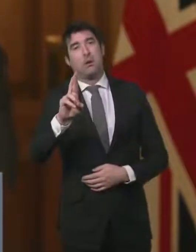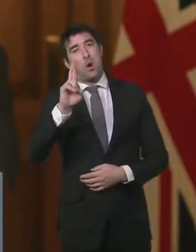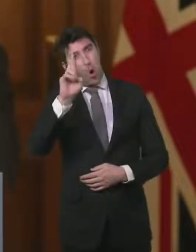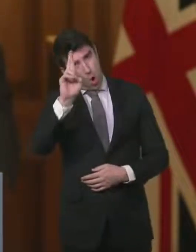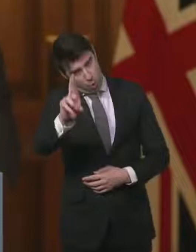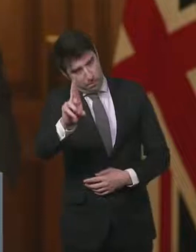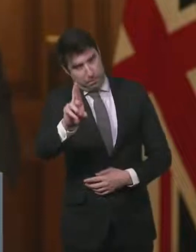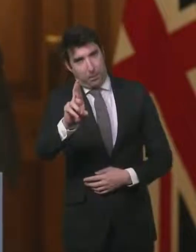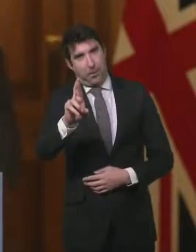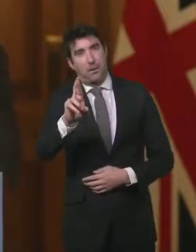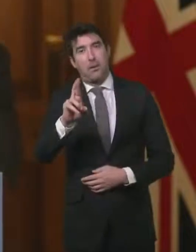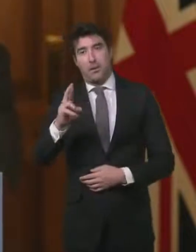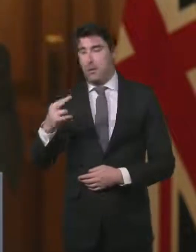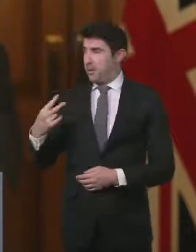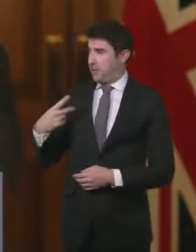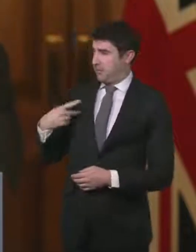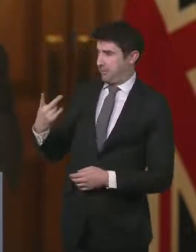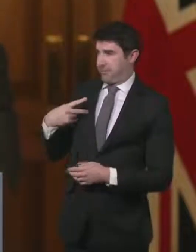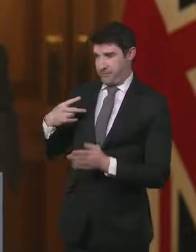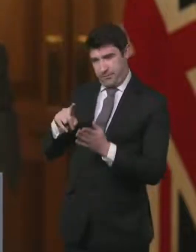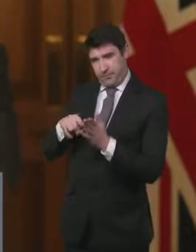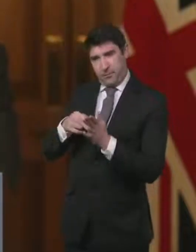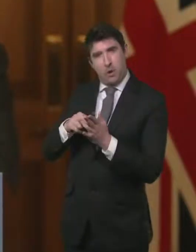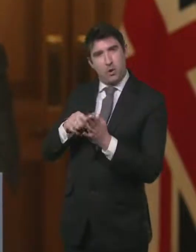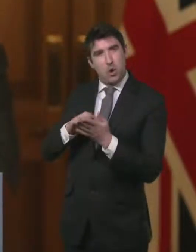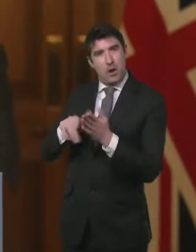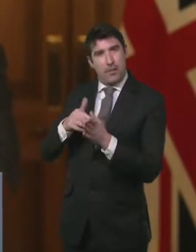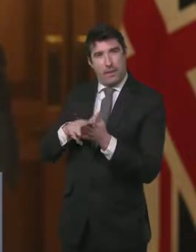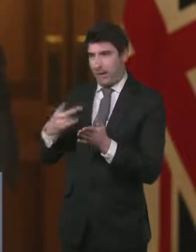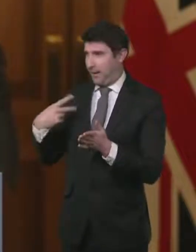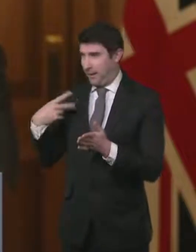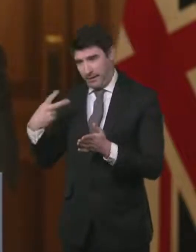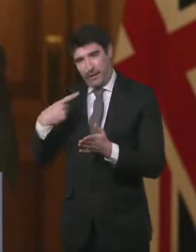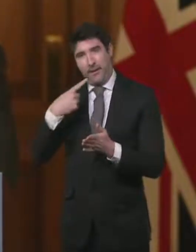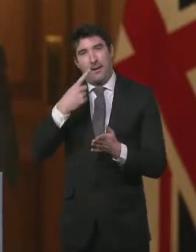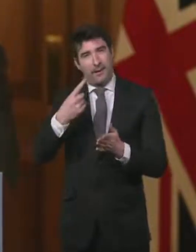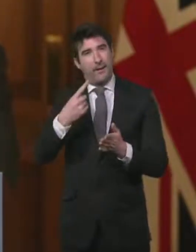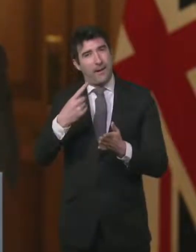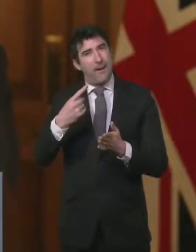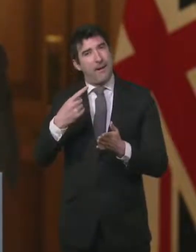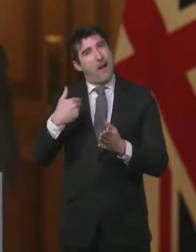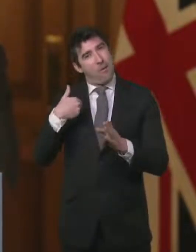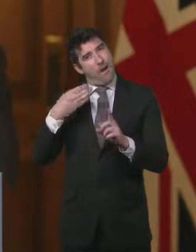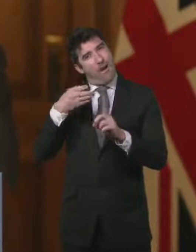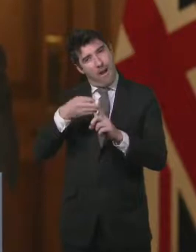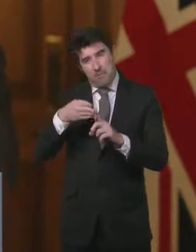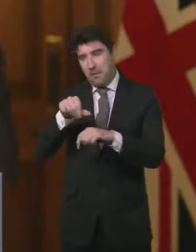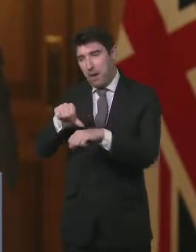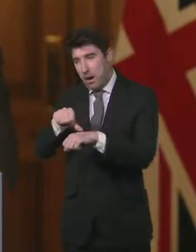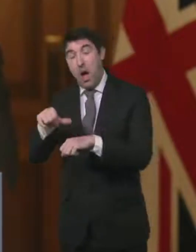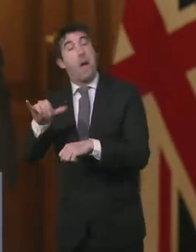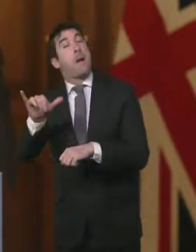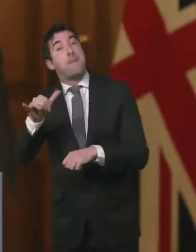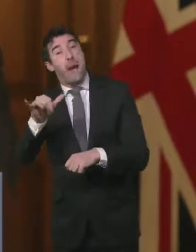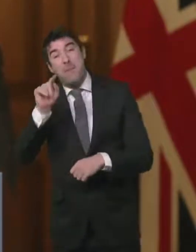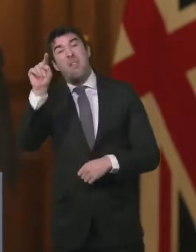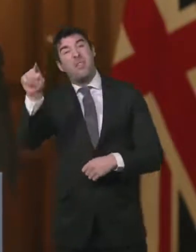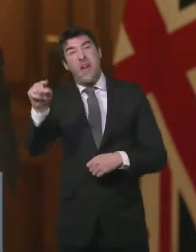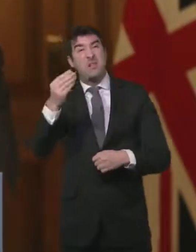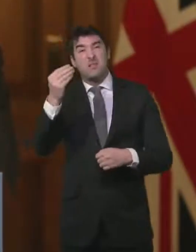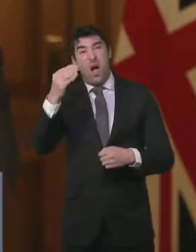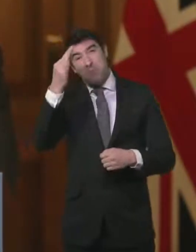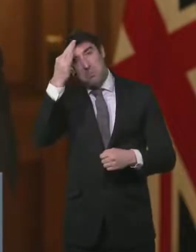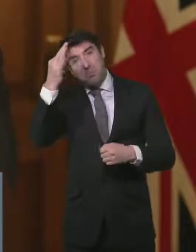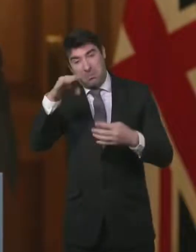occasions. There may be things that we want to carry on in order to protect ourselves, basic disciplines about washing hands and so